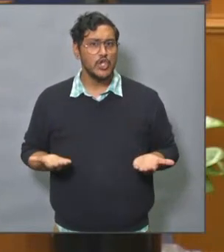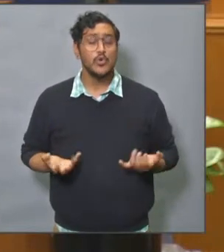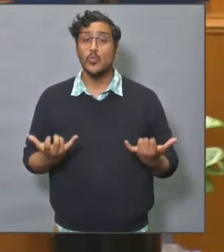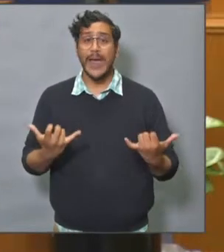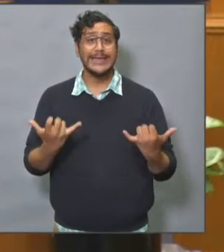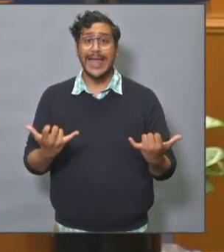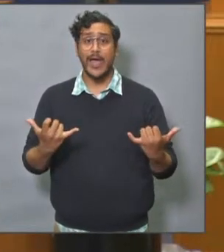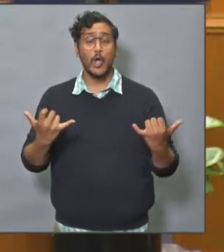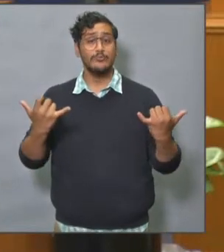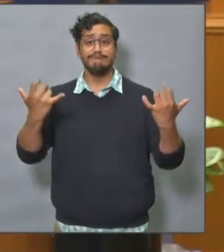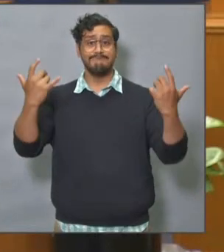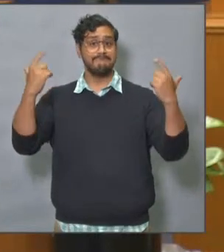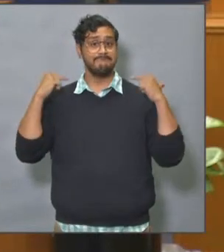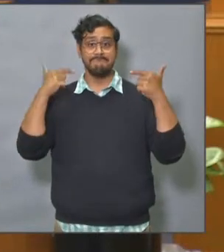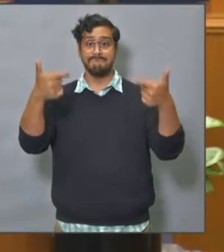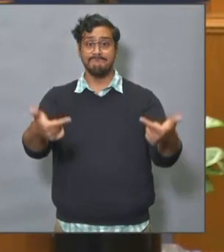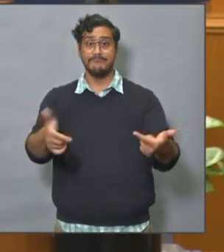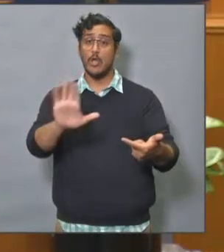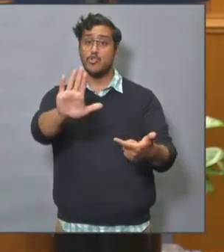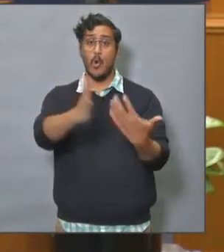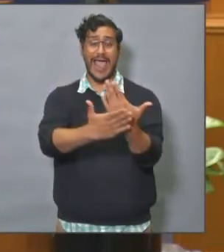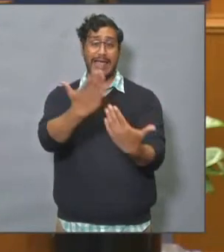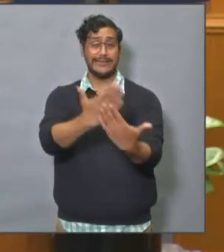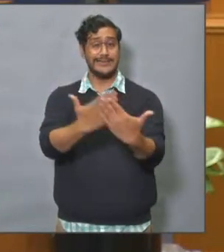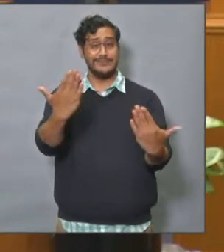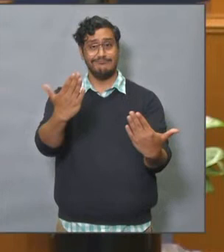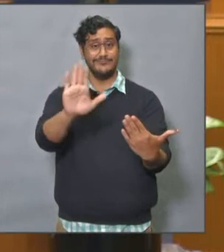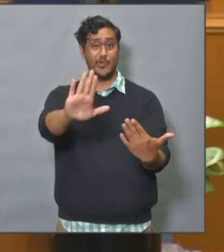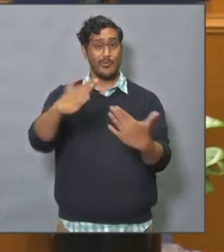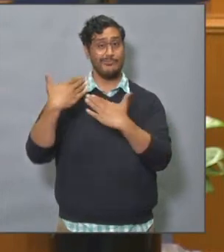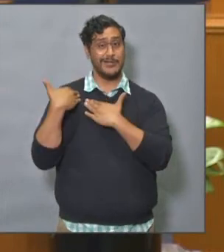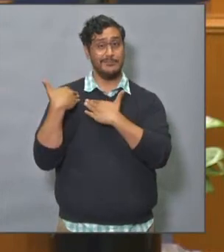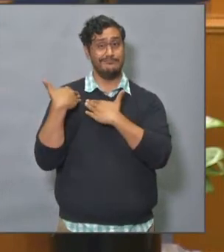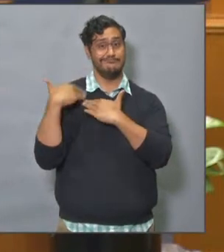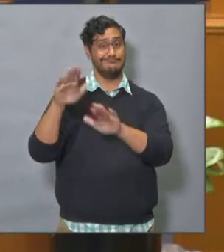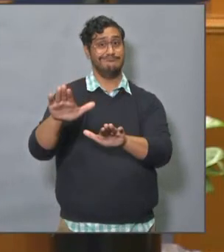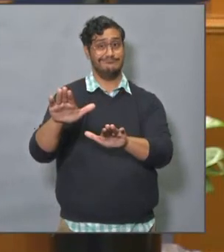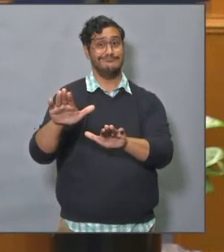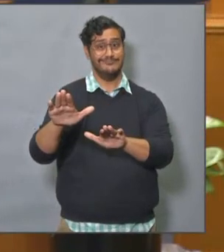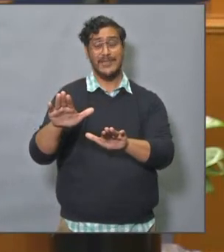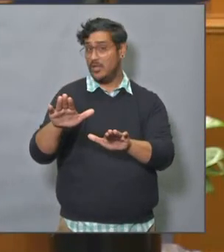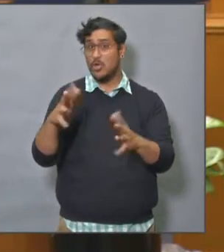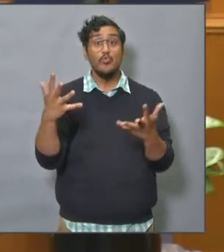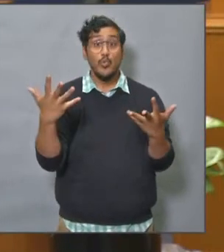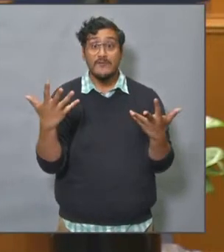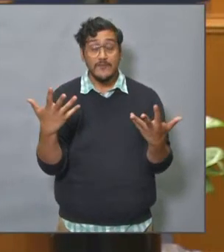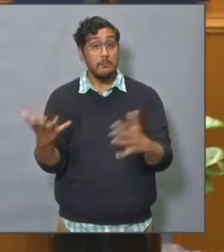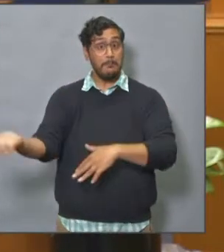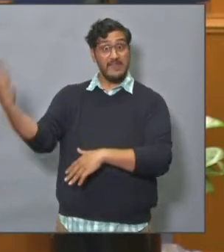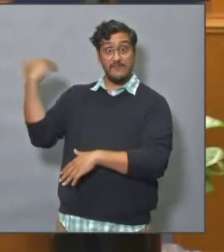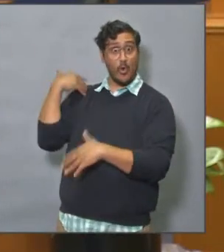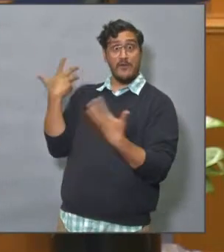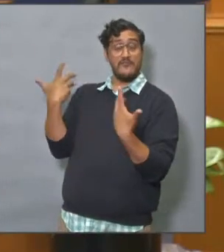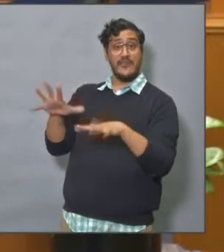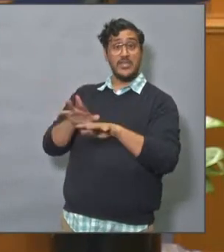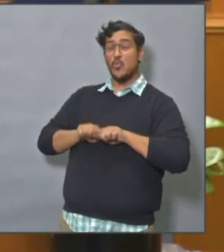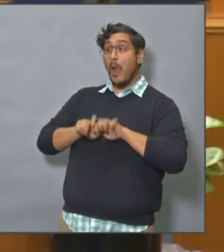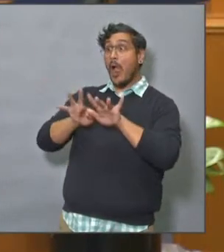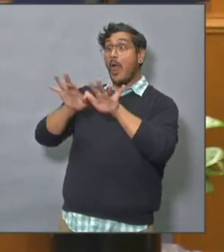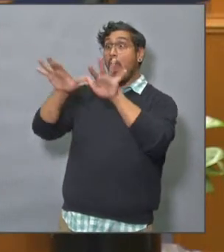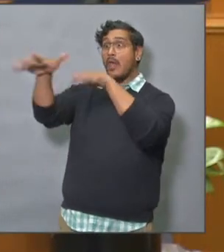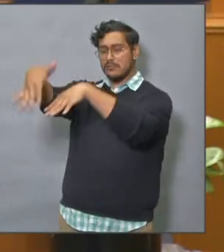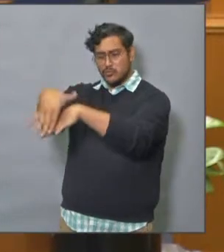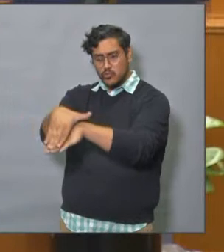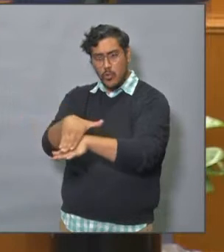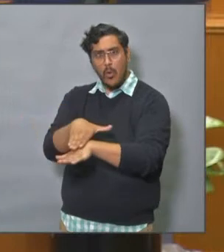now. We slowed the spread before, and that's why I say it's in everyone's hand. We did slow the spread before. We slowed it very successfully here in